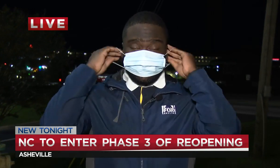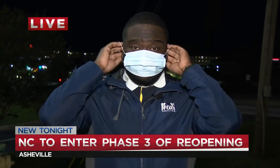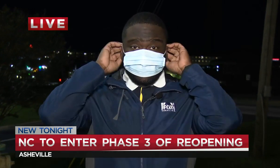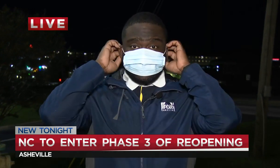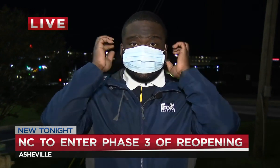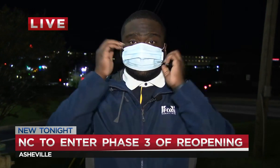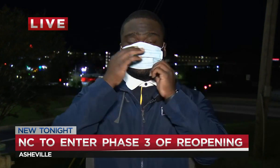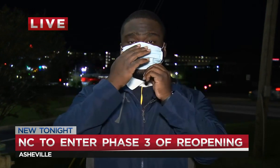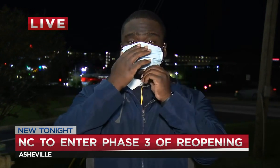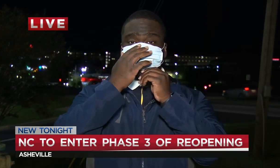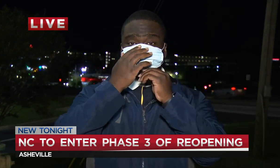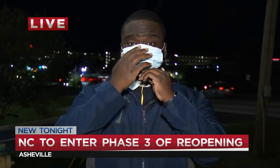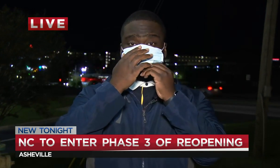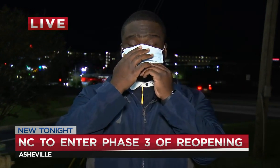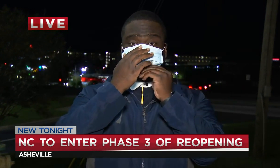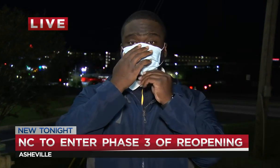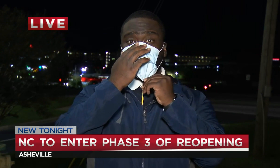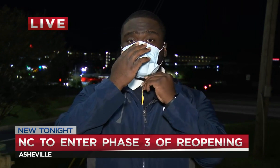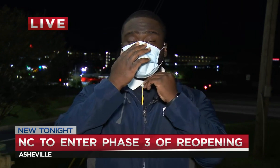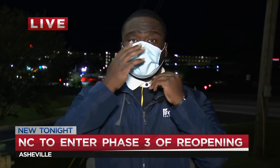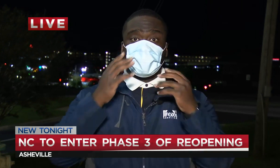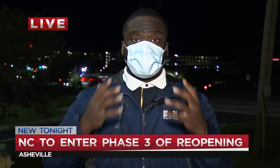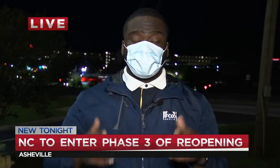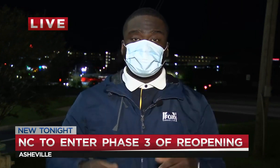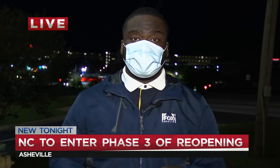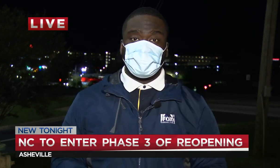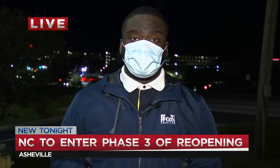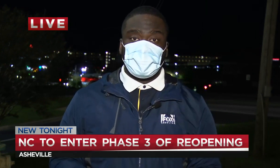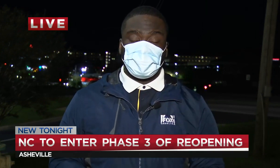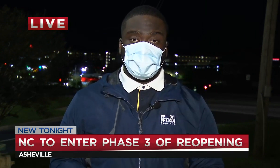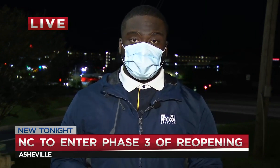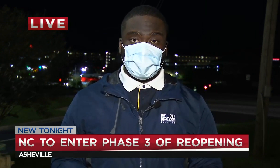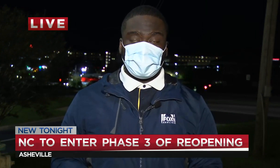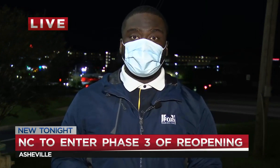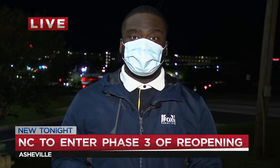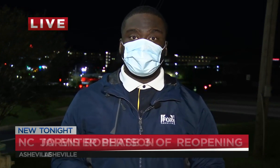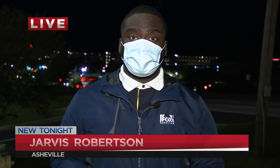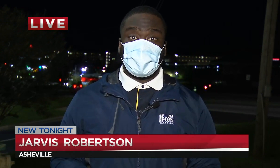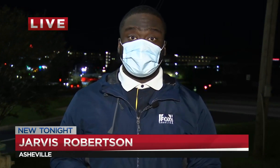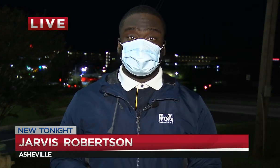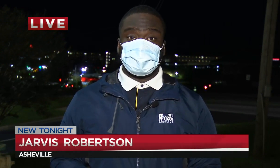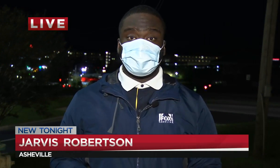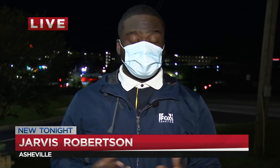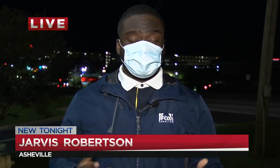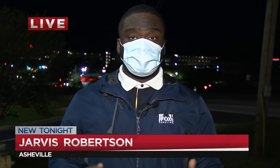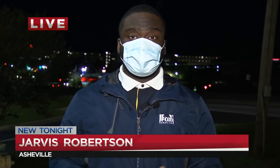remain in effect until science can prove they can't go without it. Reporting live